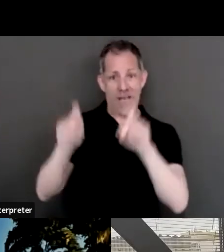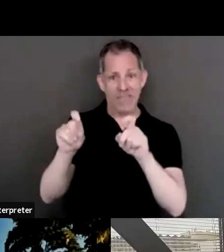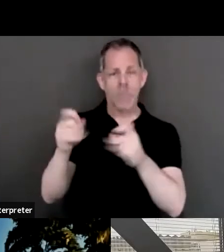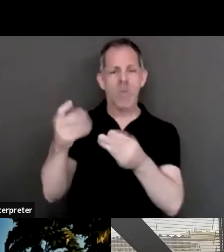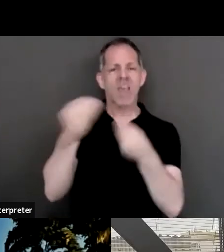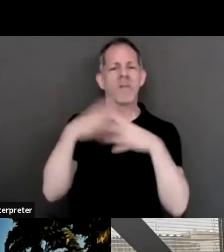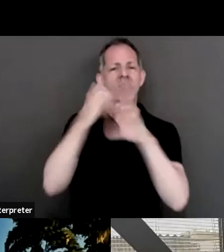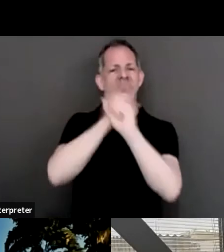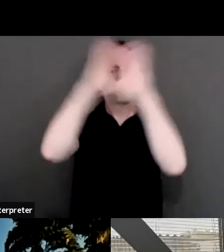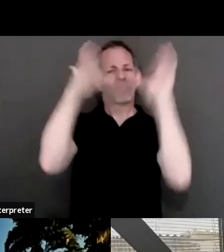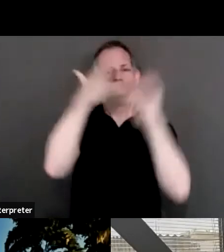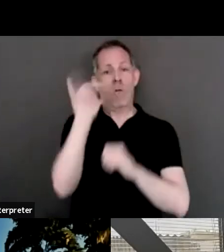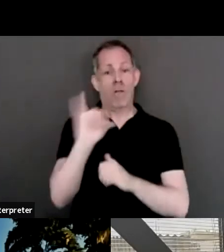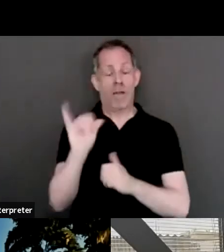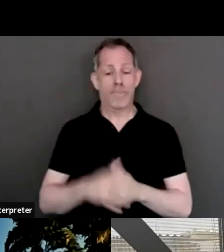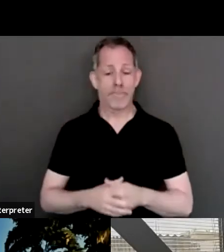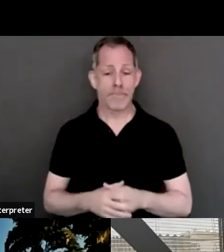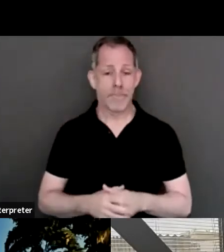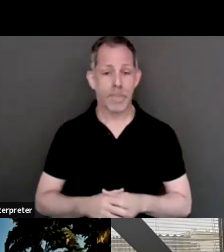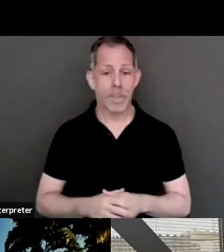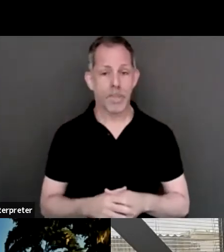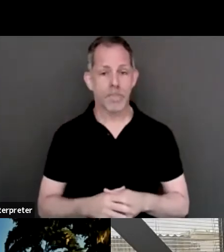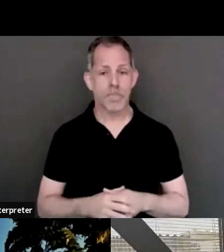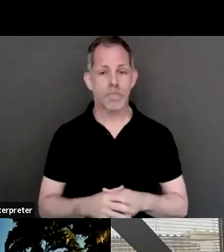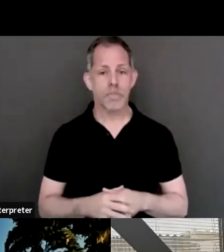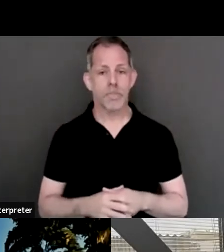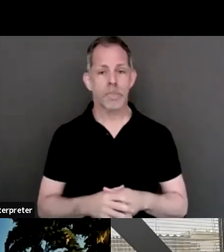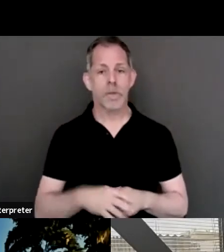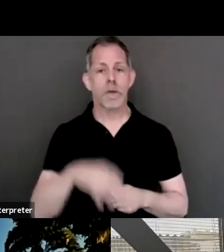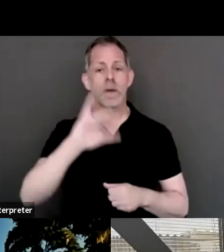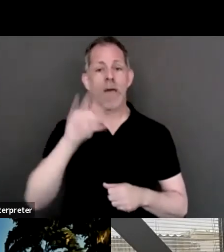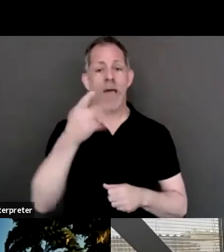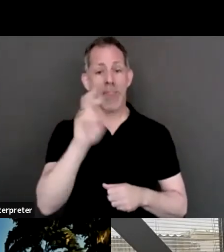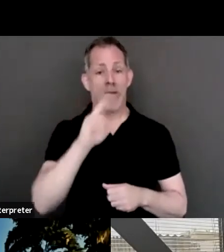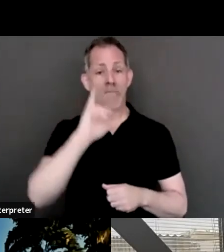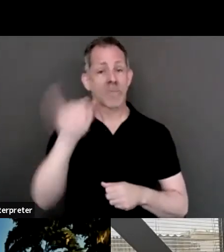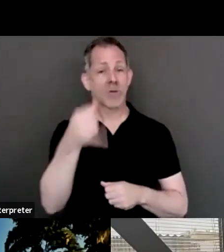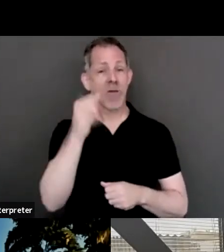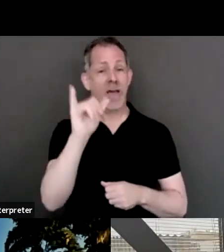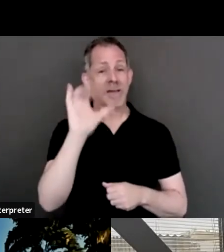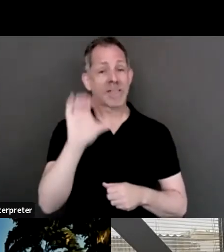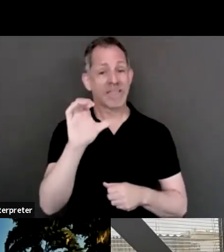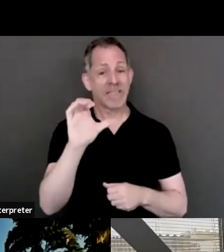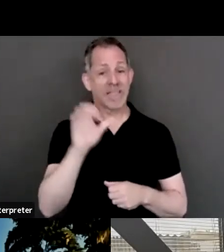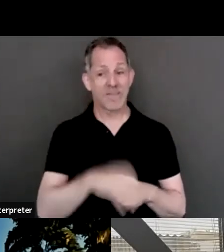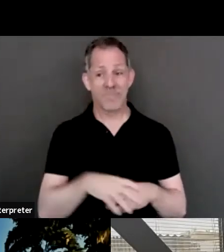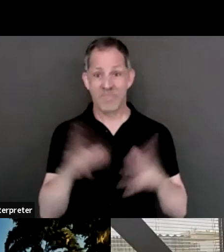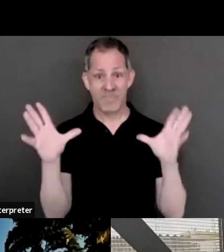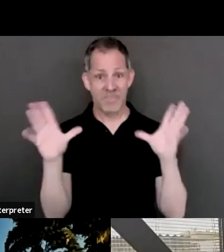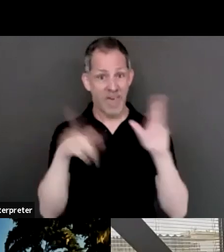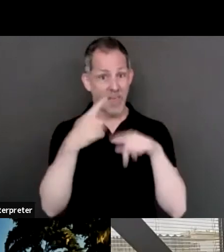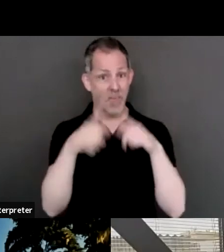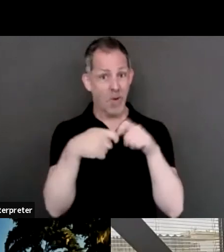Great. This is Heather Thomas with the Joint Information Center. Thank you again for joining us today and for all your questions.